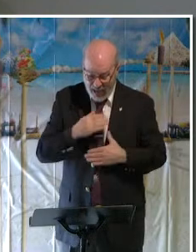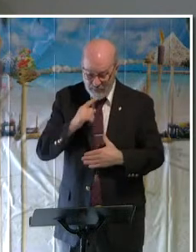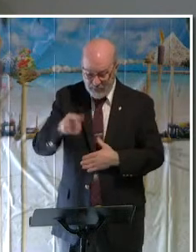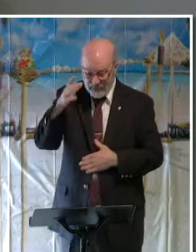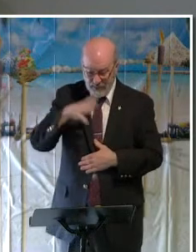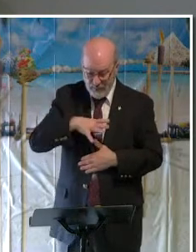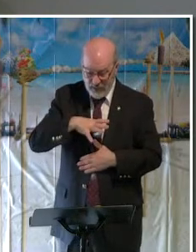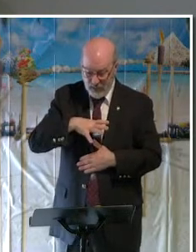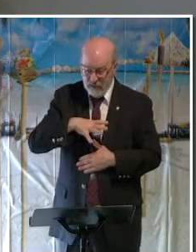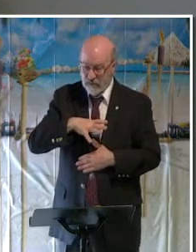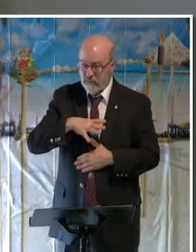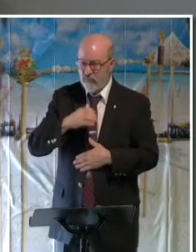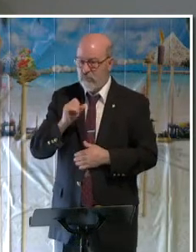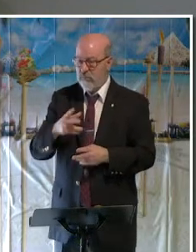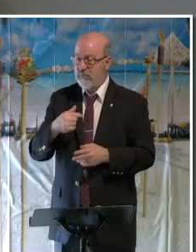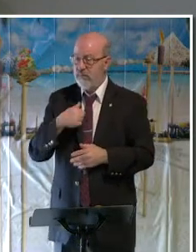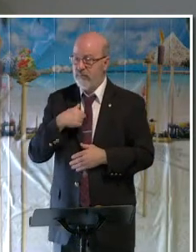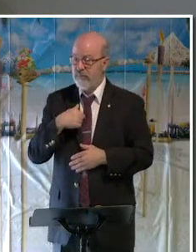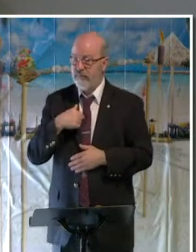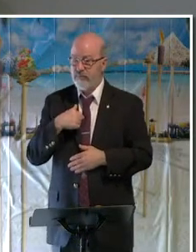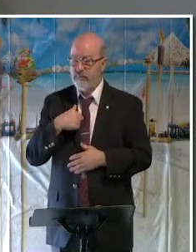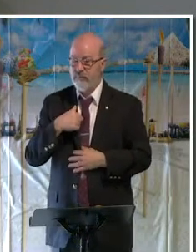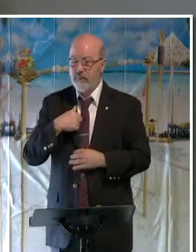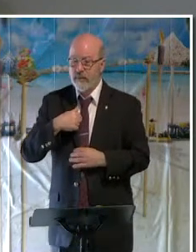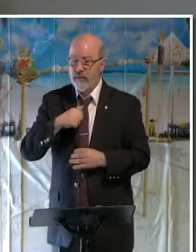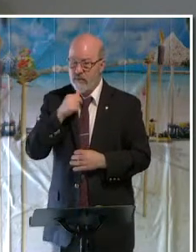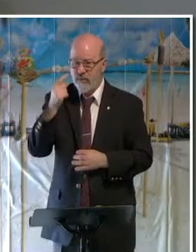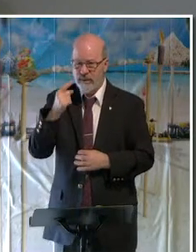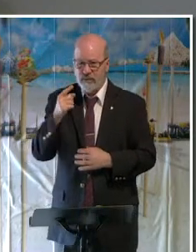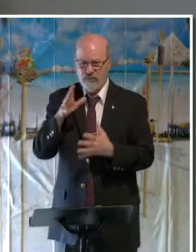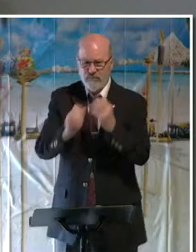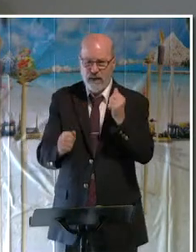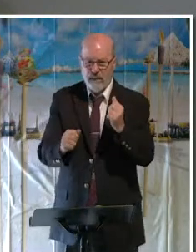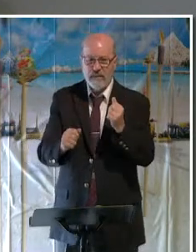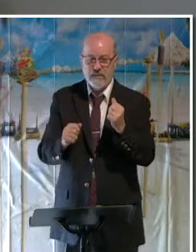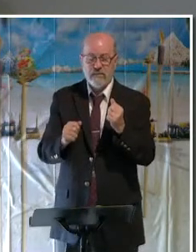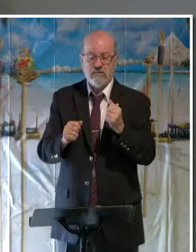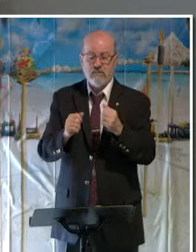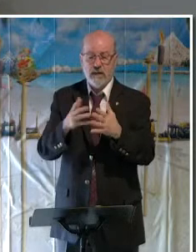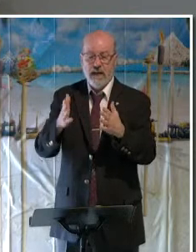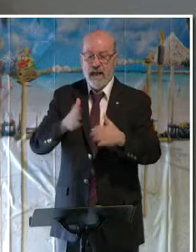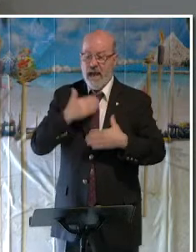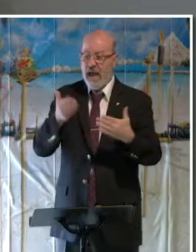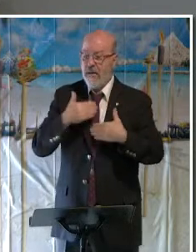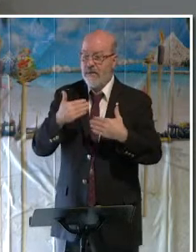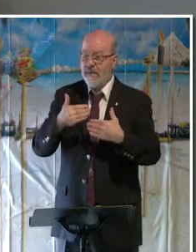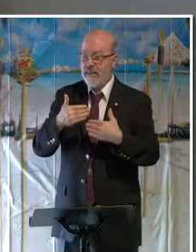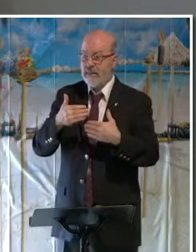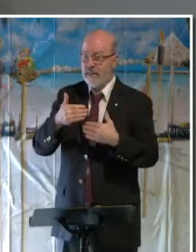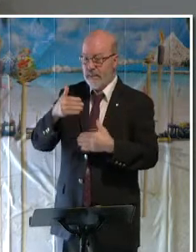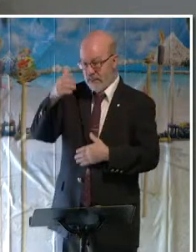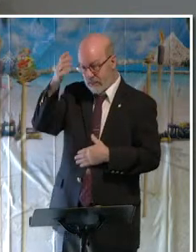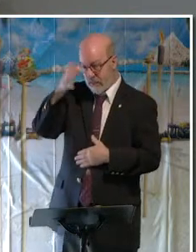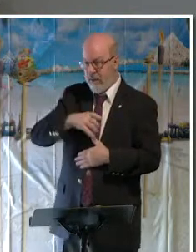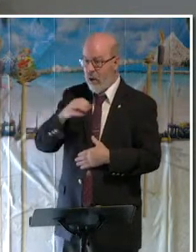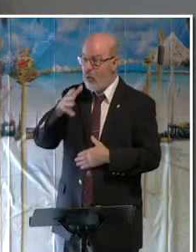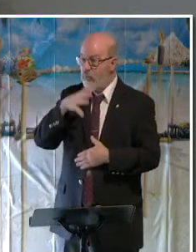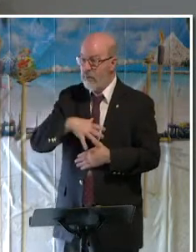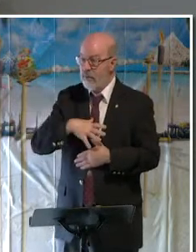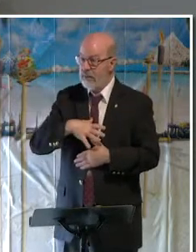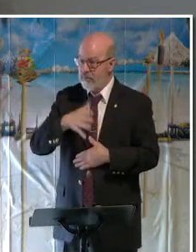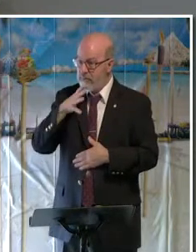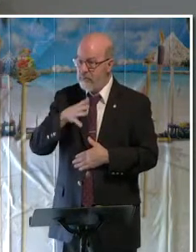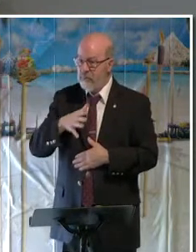the man," and if you'll allow me, I don't think I do violence to the text at all, "happy is the man or